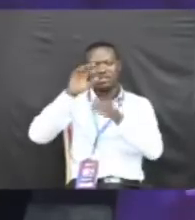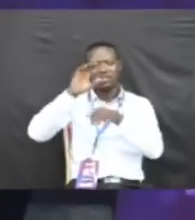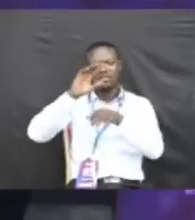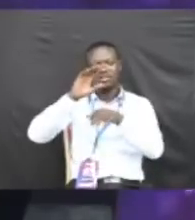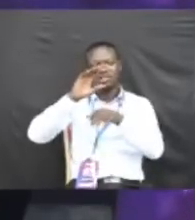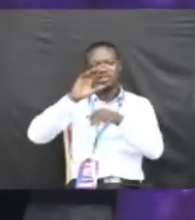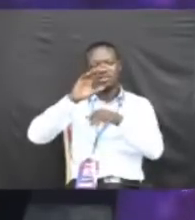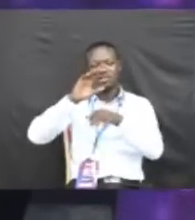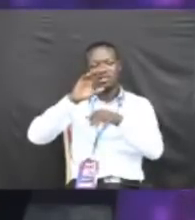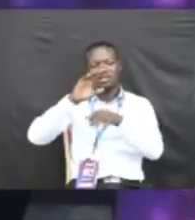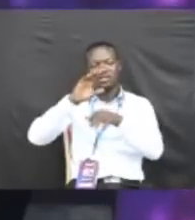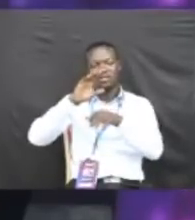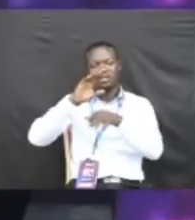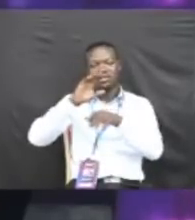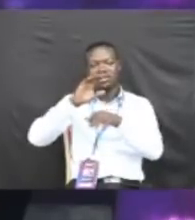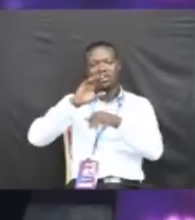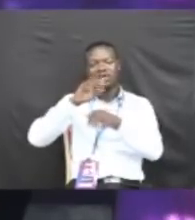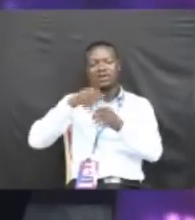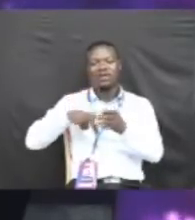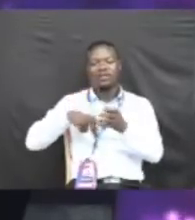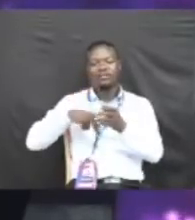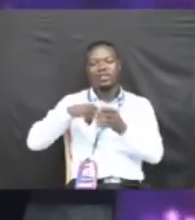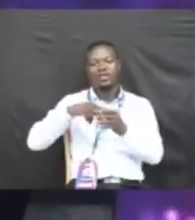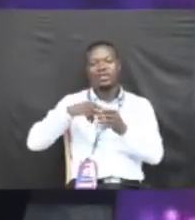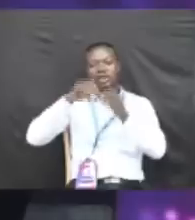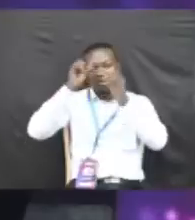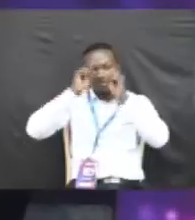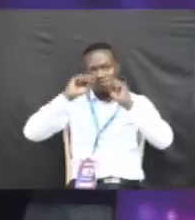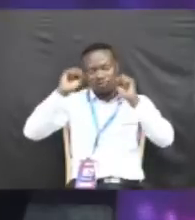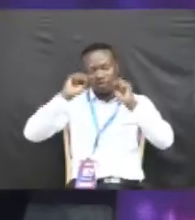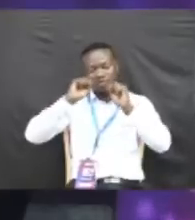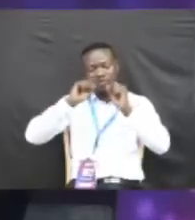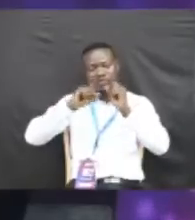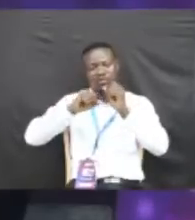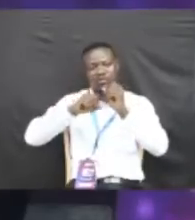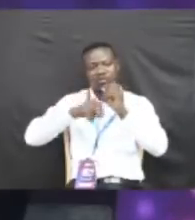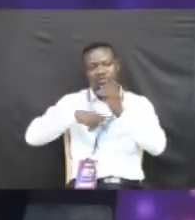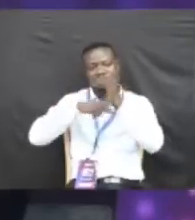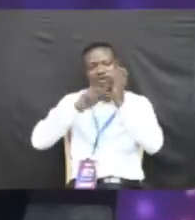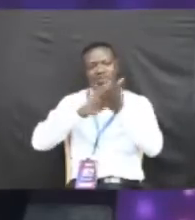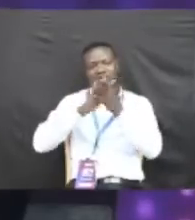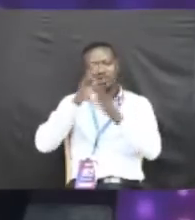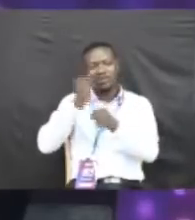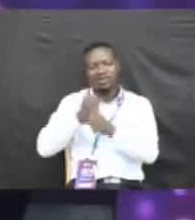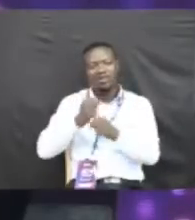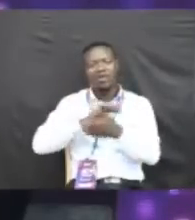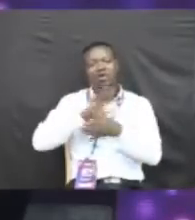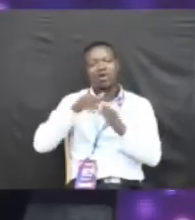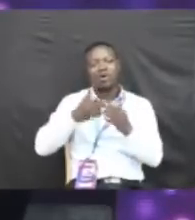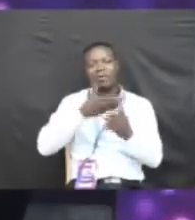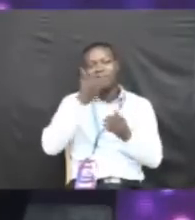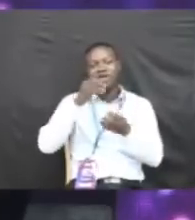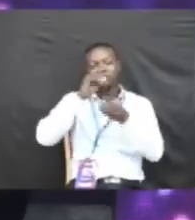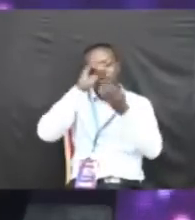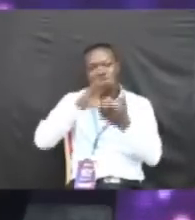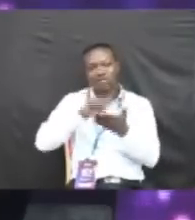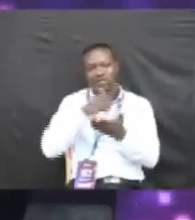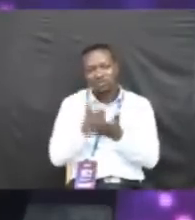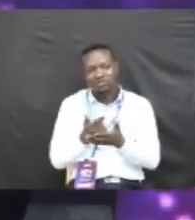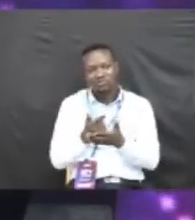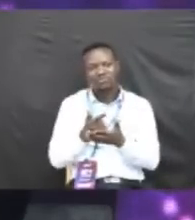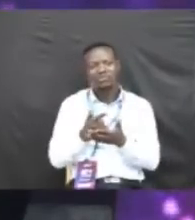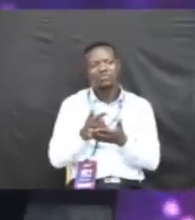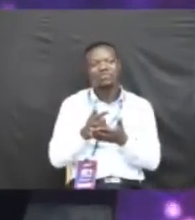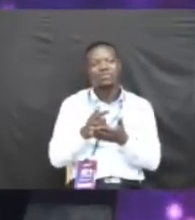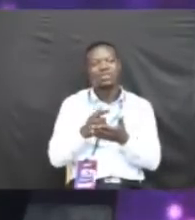outstanding graduating UA students. In addition, he received the deans prize for overall outstanding graduating student in